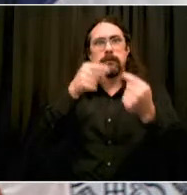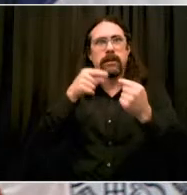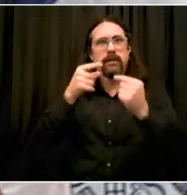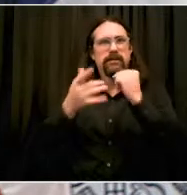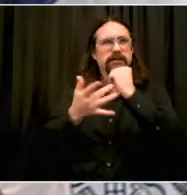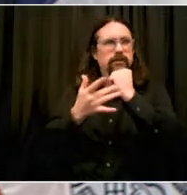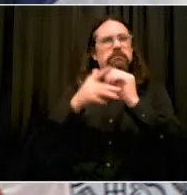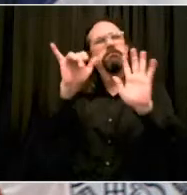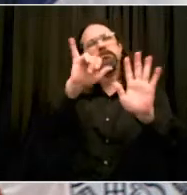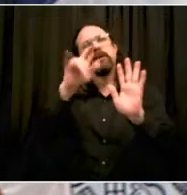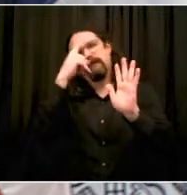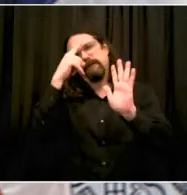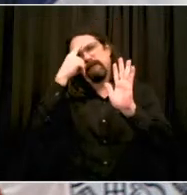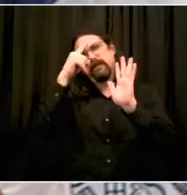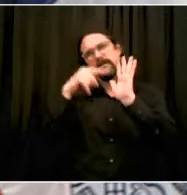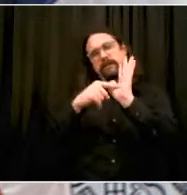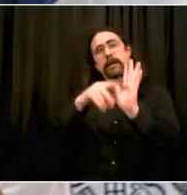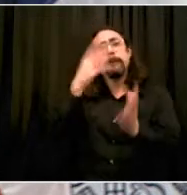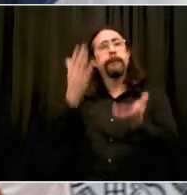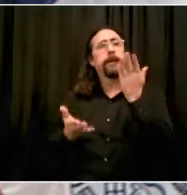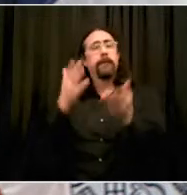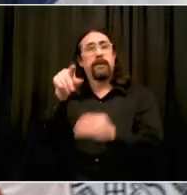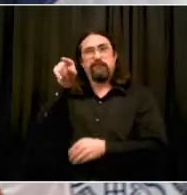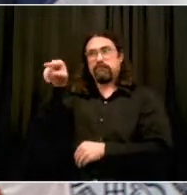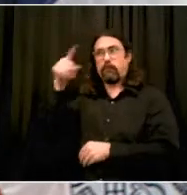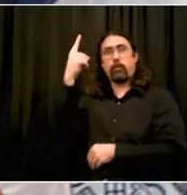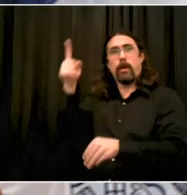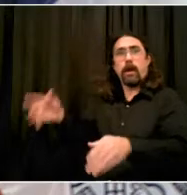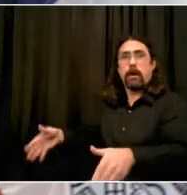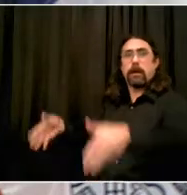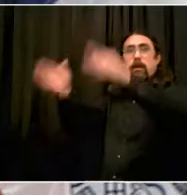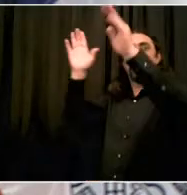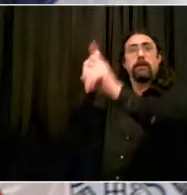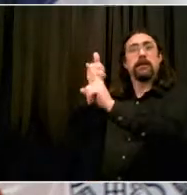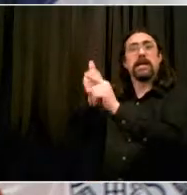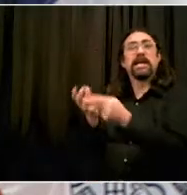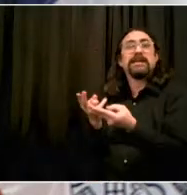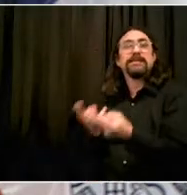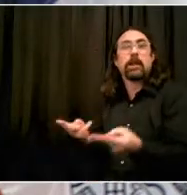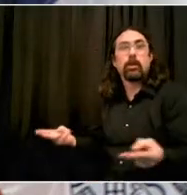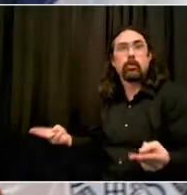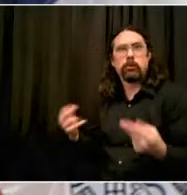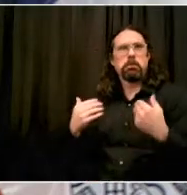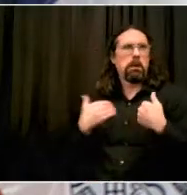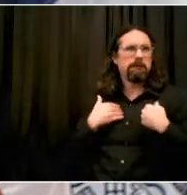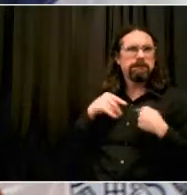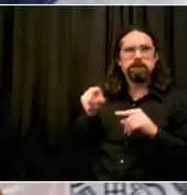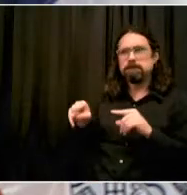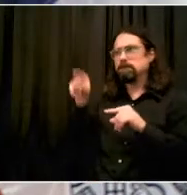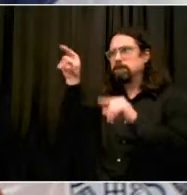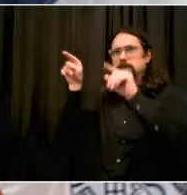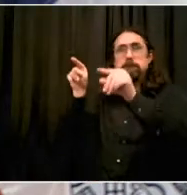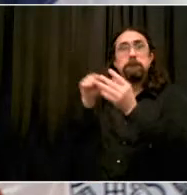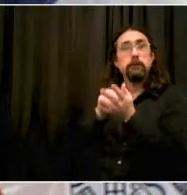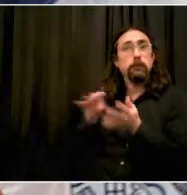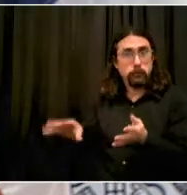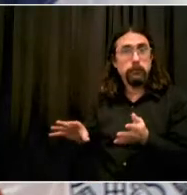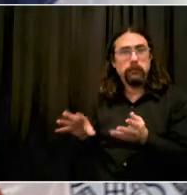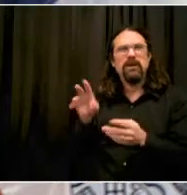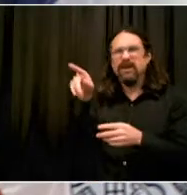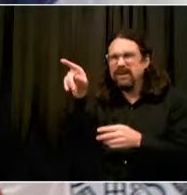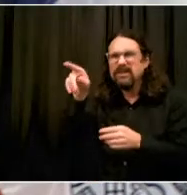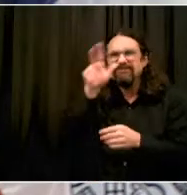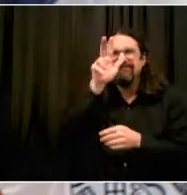the school year. Whenever a kid needs a new device or there's a problem with device, that service, that support is going to be provided. And anyone having a problem should